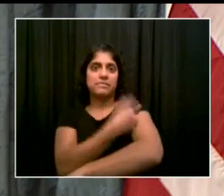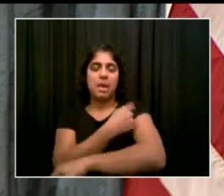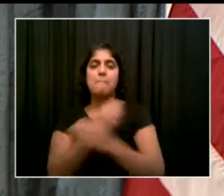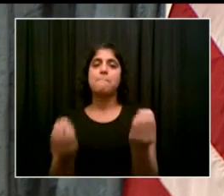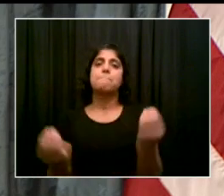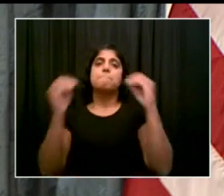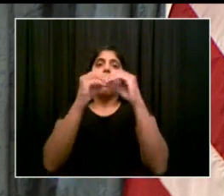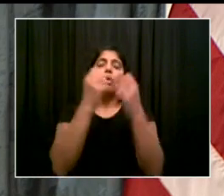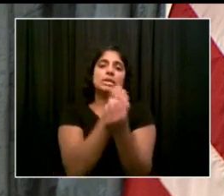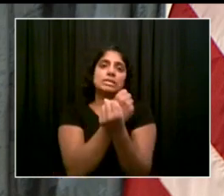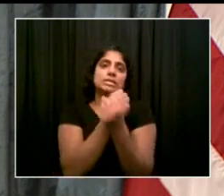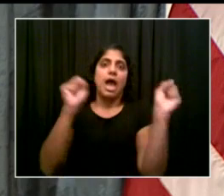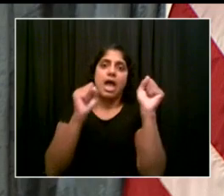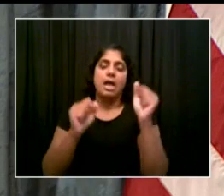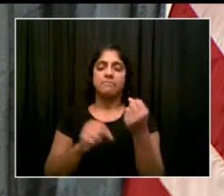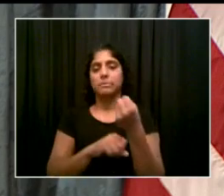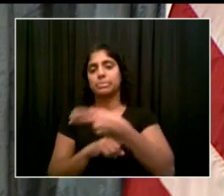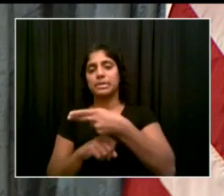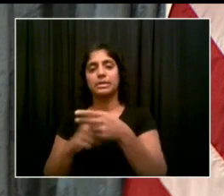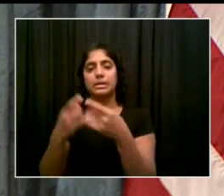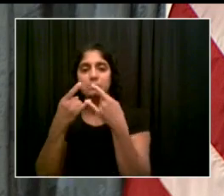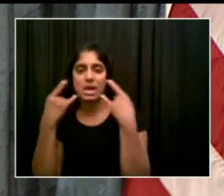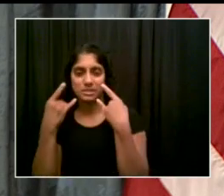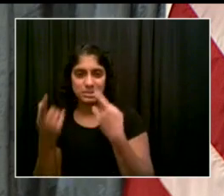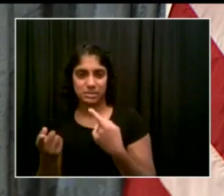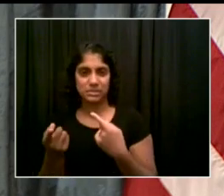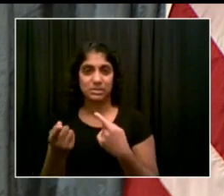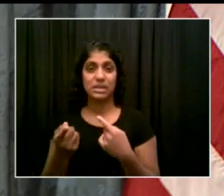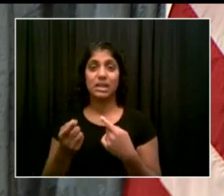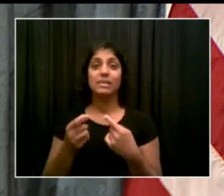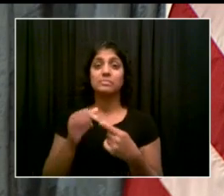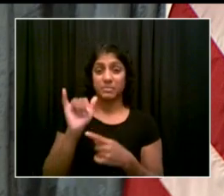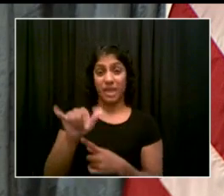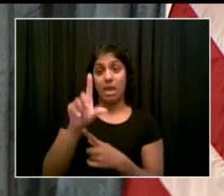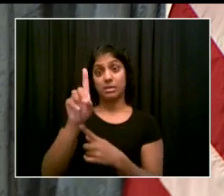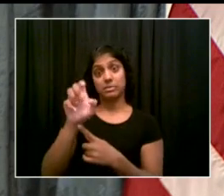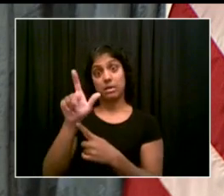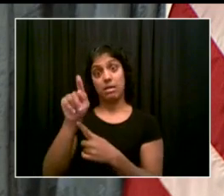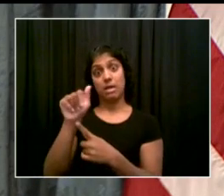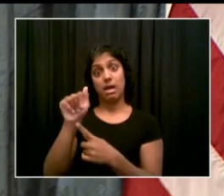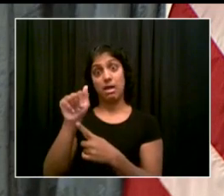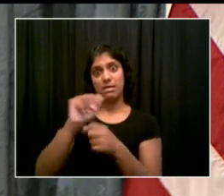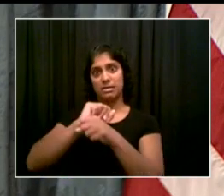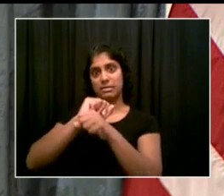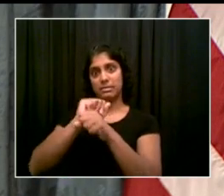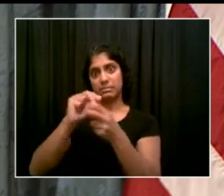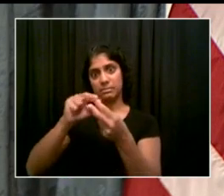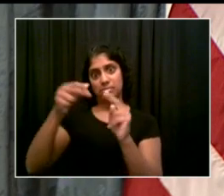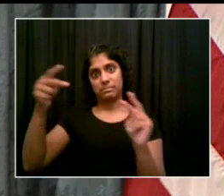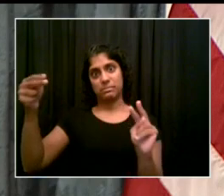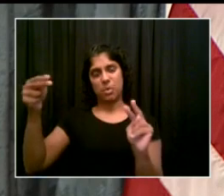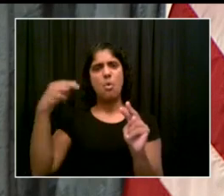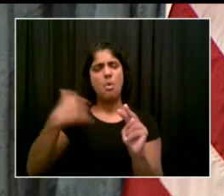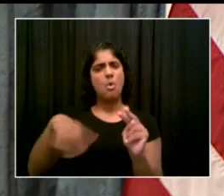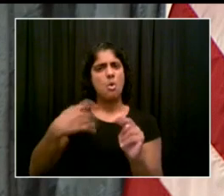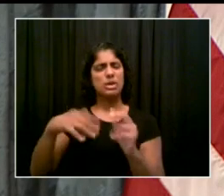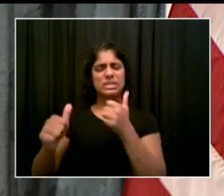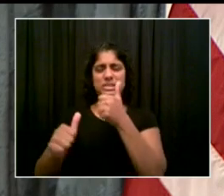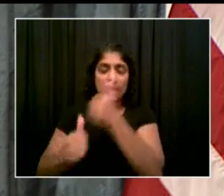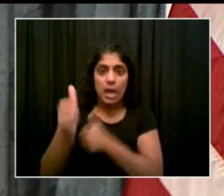variant requires even stronger medicine. So this is a situation where we have to bring to